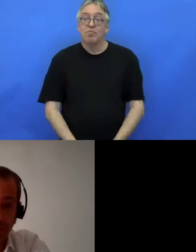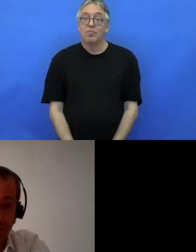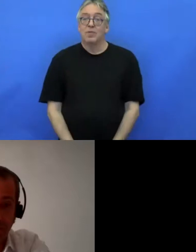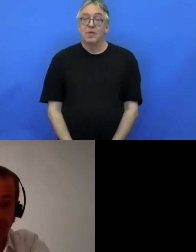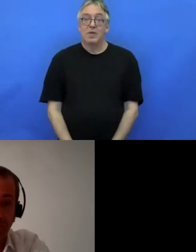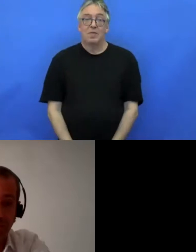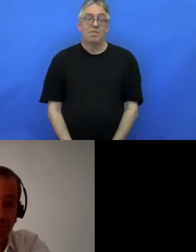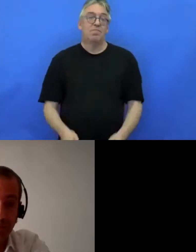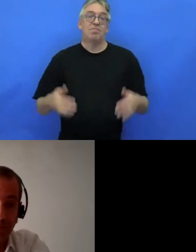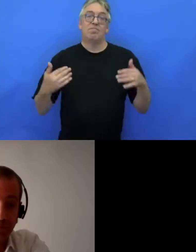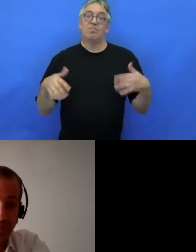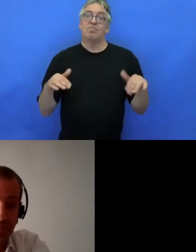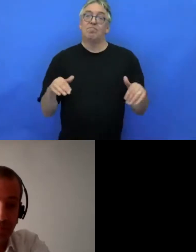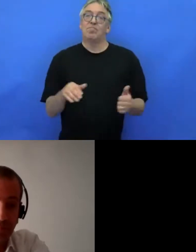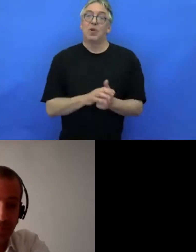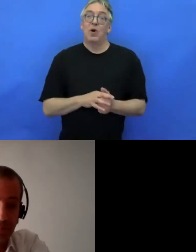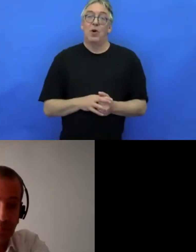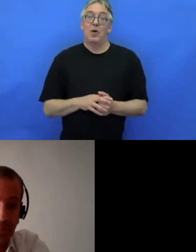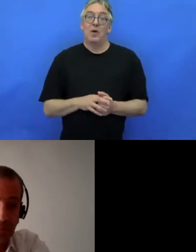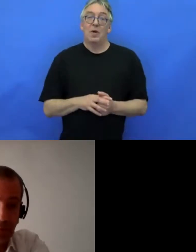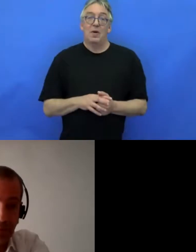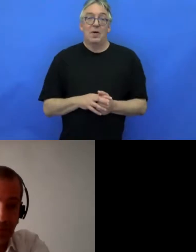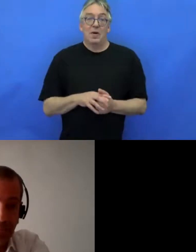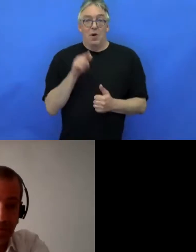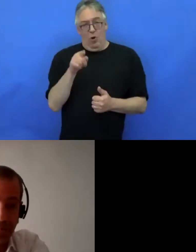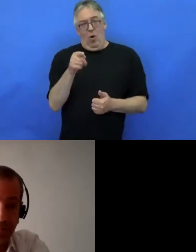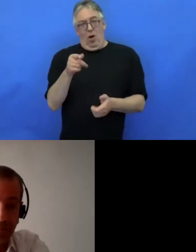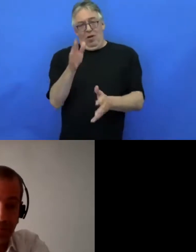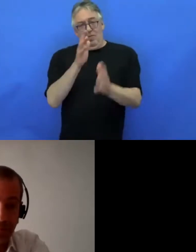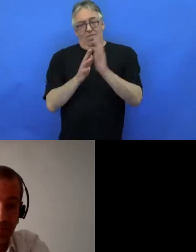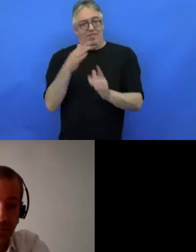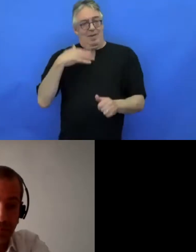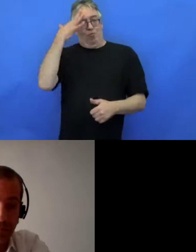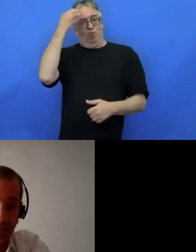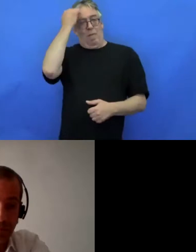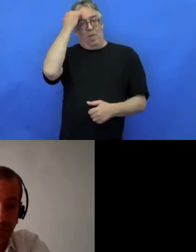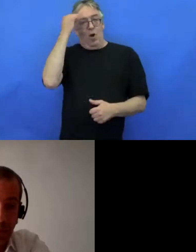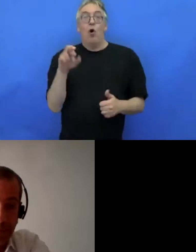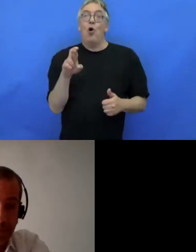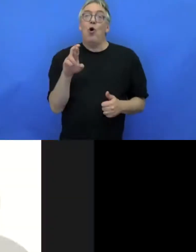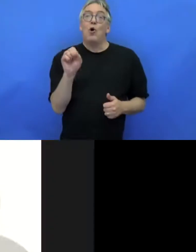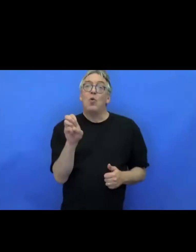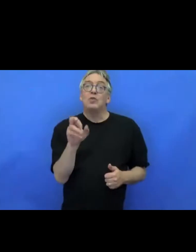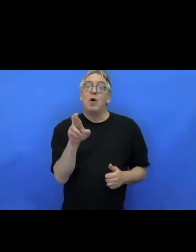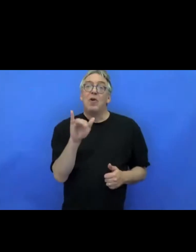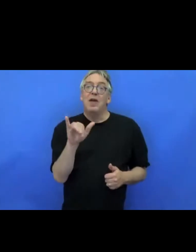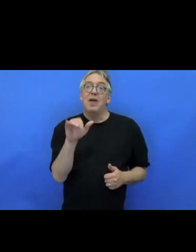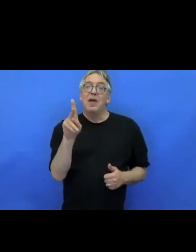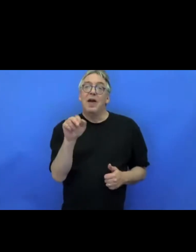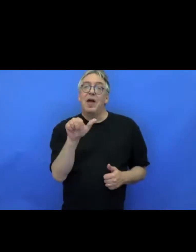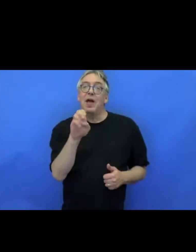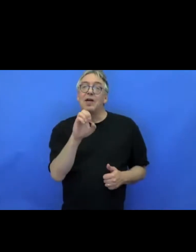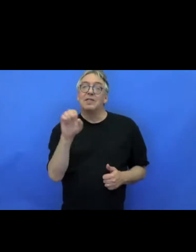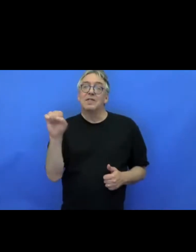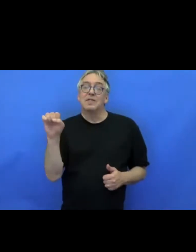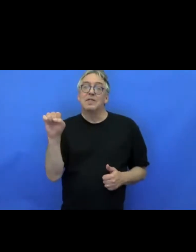much, Alexander. I'm very much reminded of the words of Rosemary Case in her video, which is that what we're really